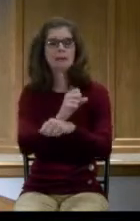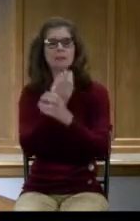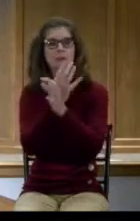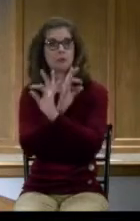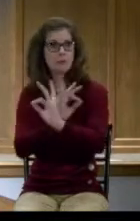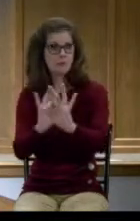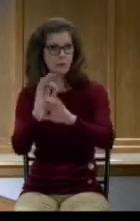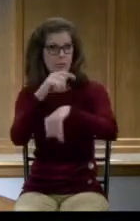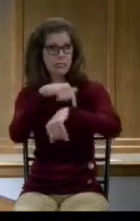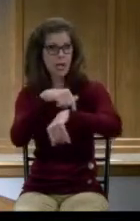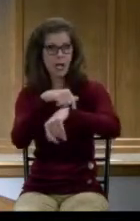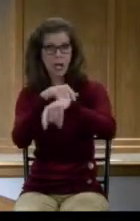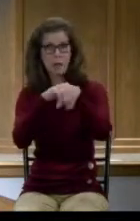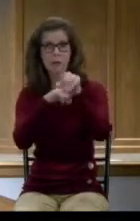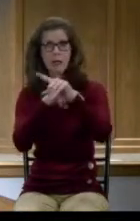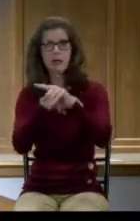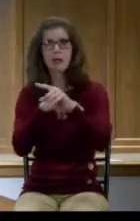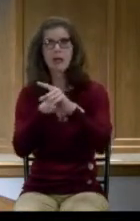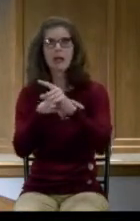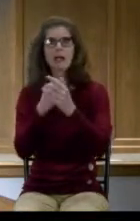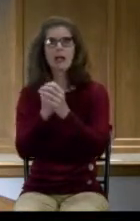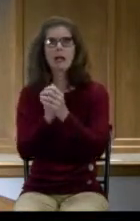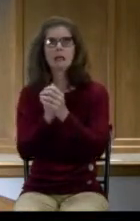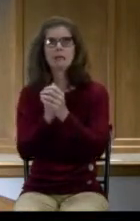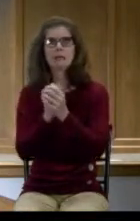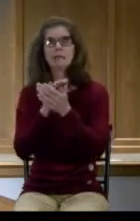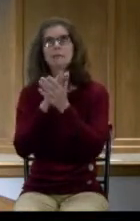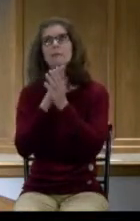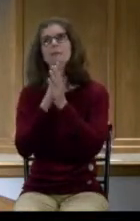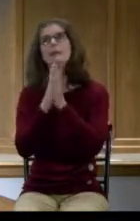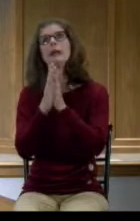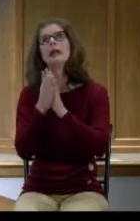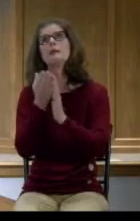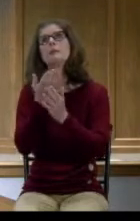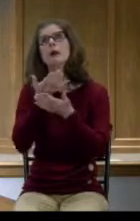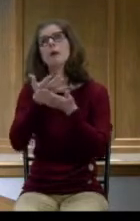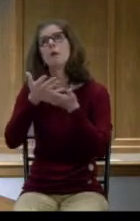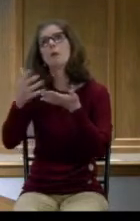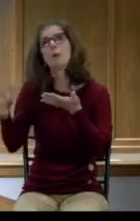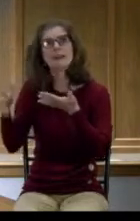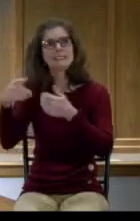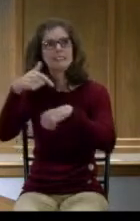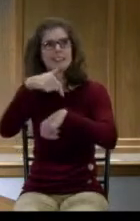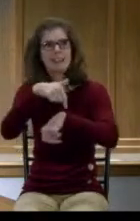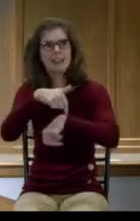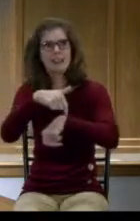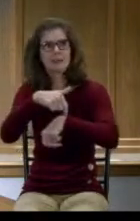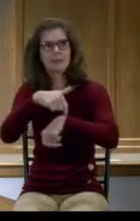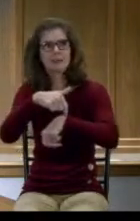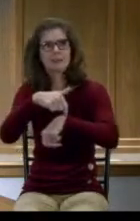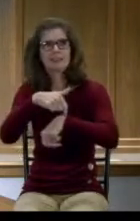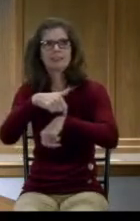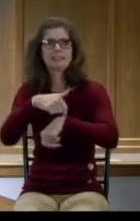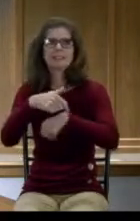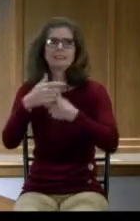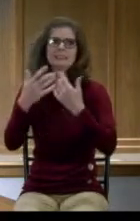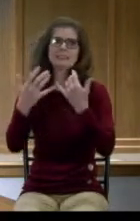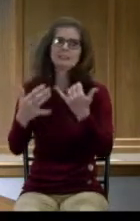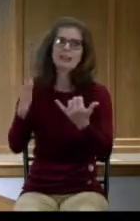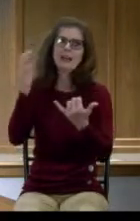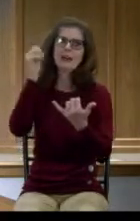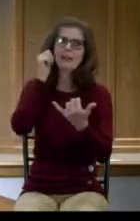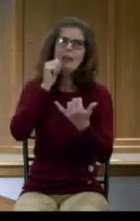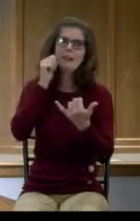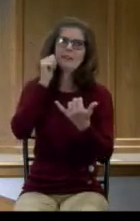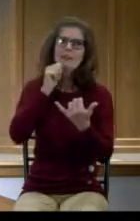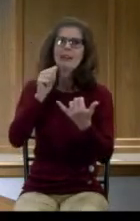time quickly translated into wasted time. And so now, day to day, you're lazier than